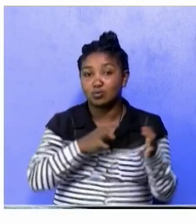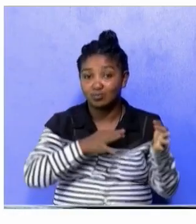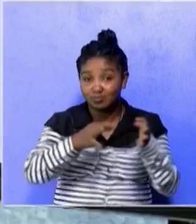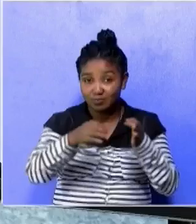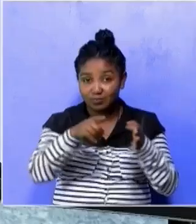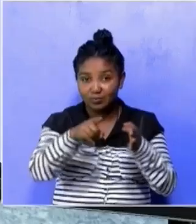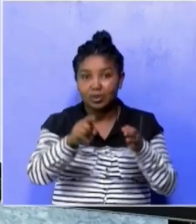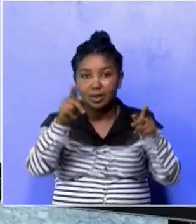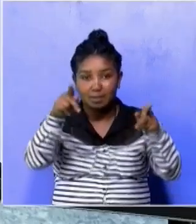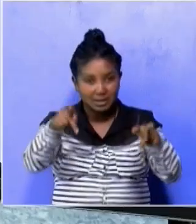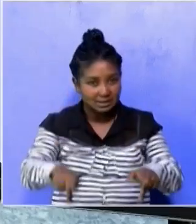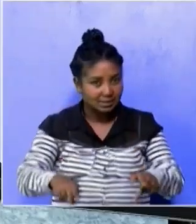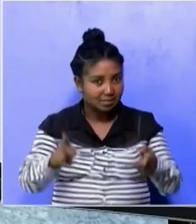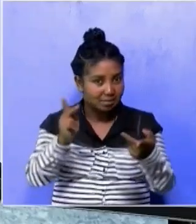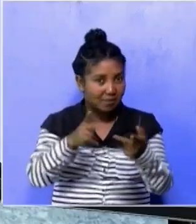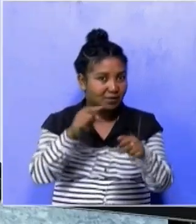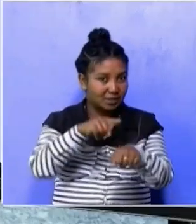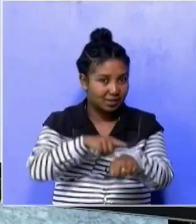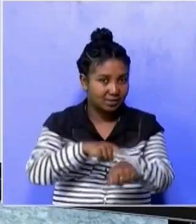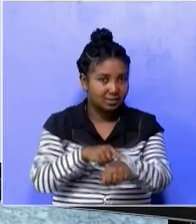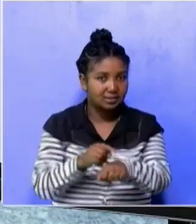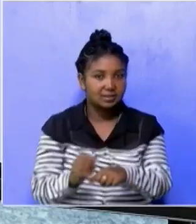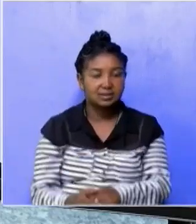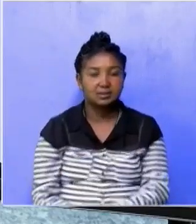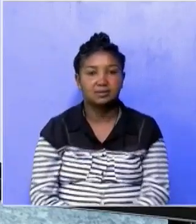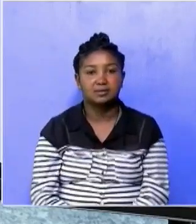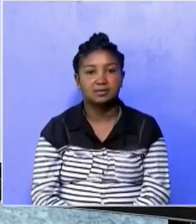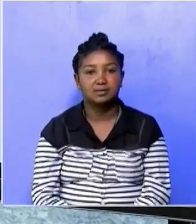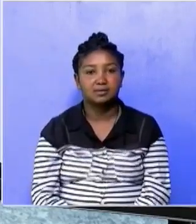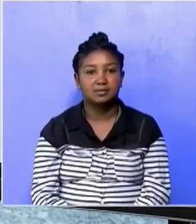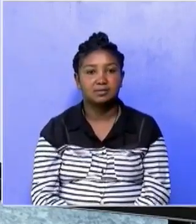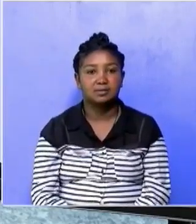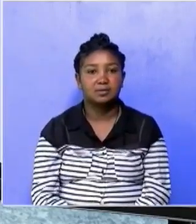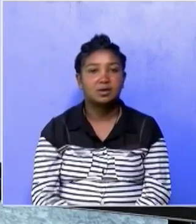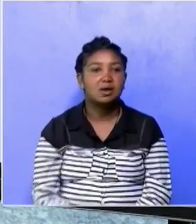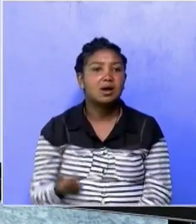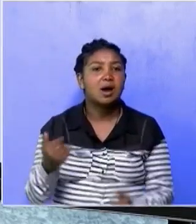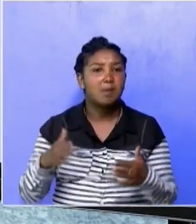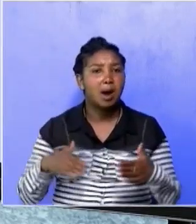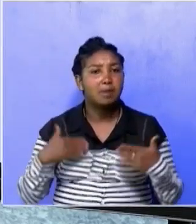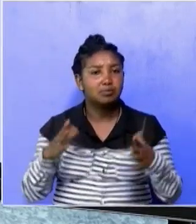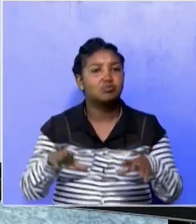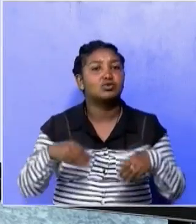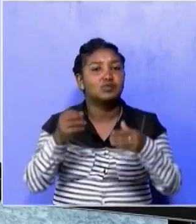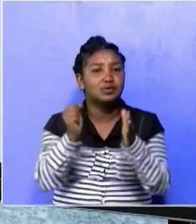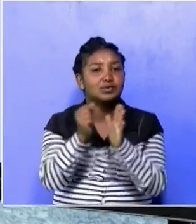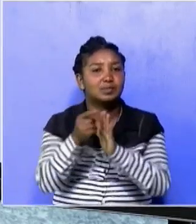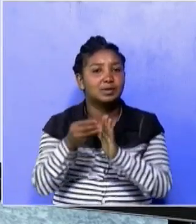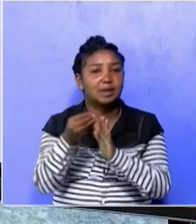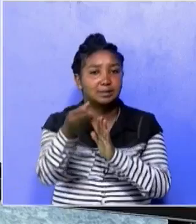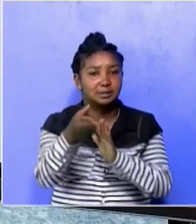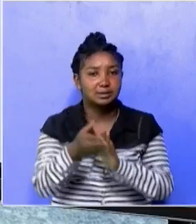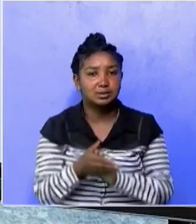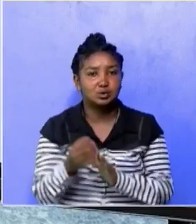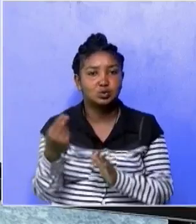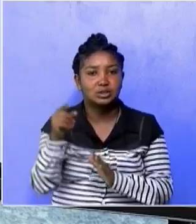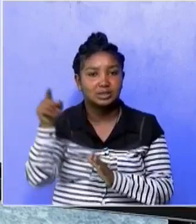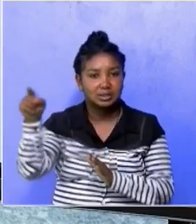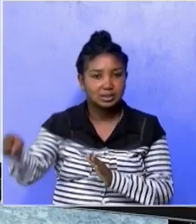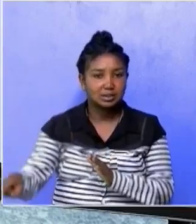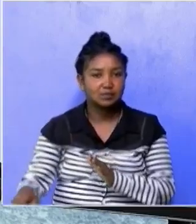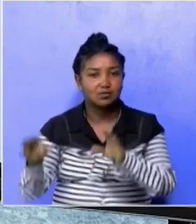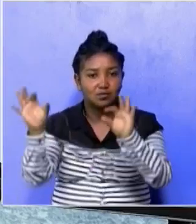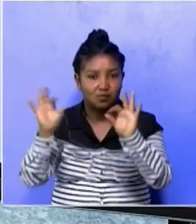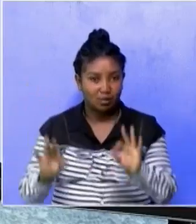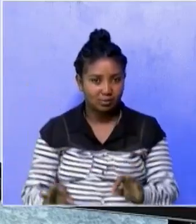what? Present perfect tense. I'm happy to give you some sample examples using these